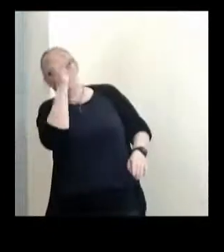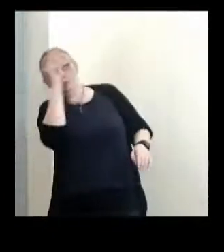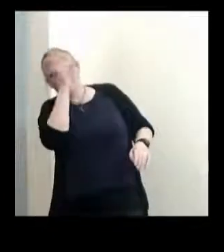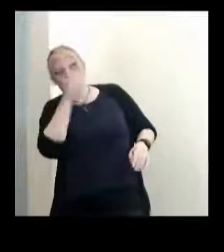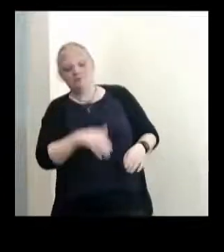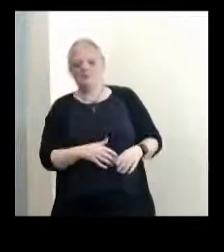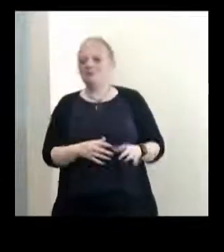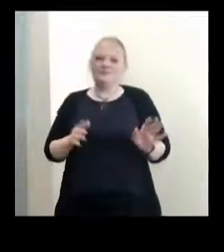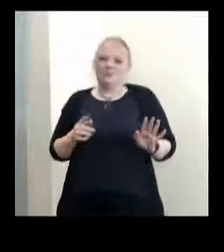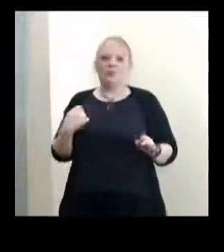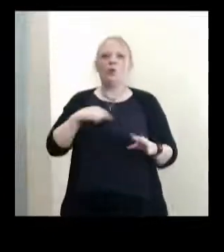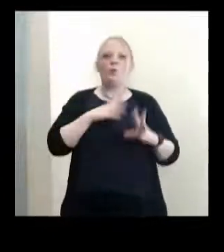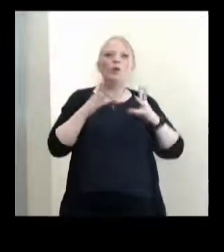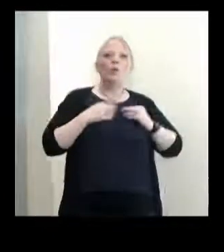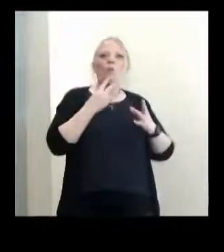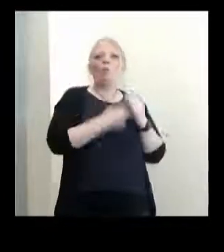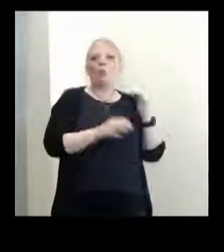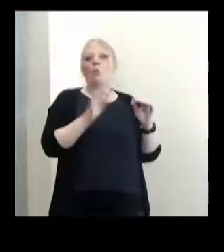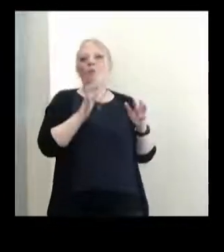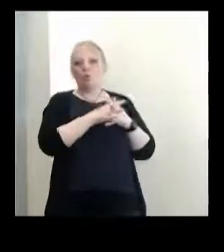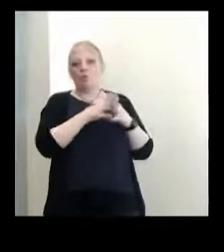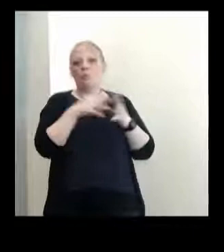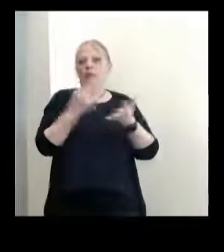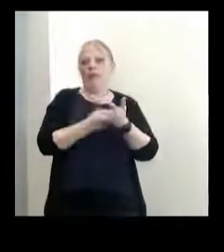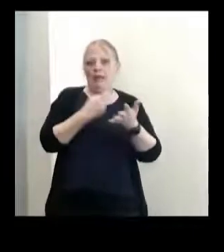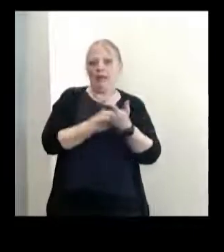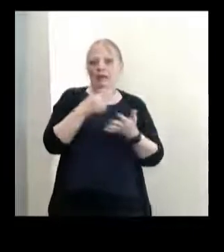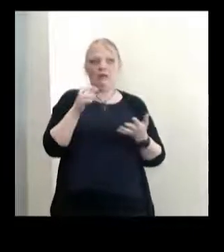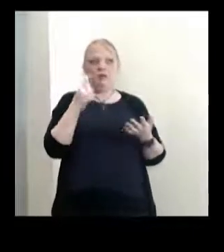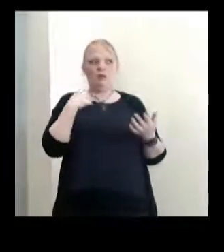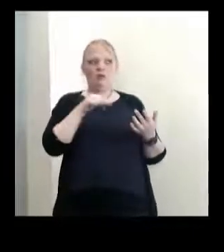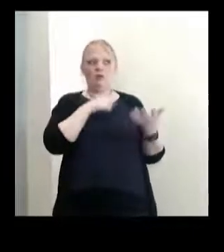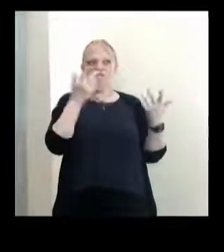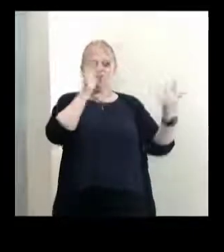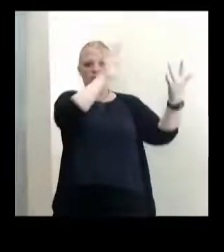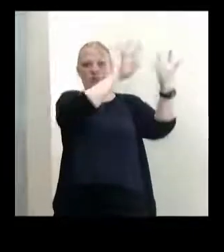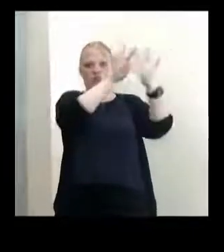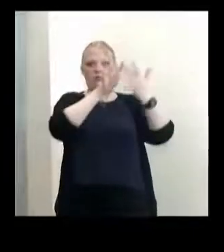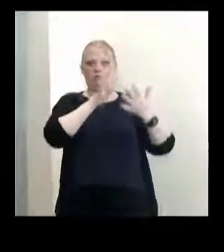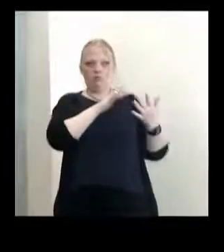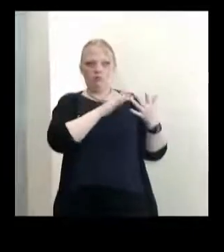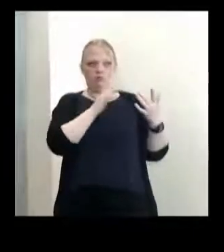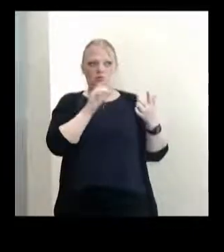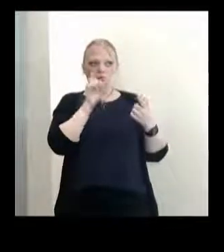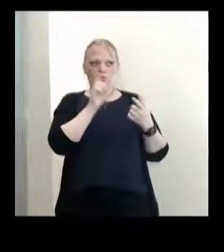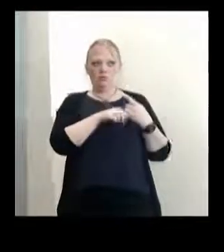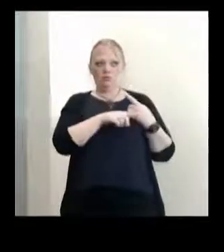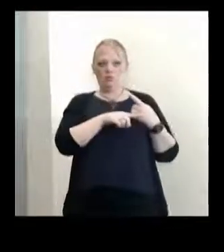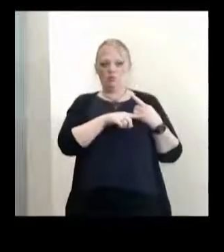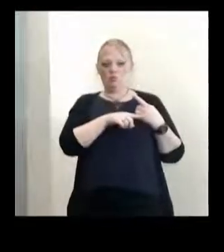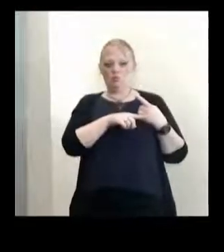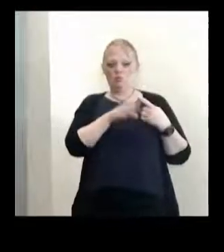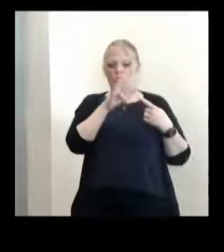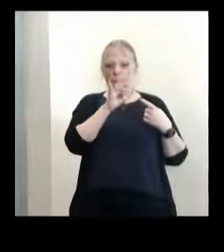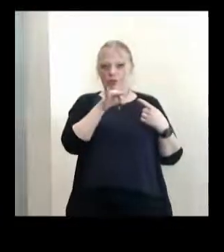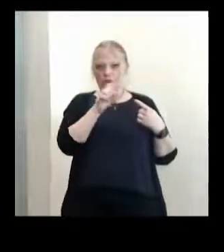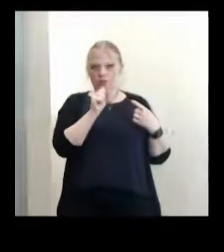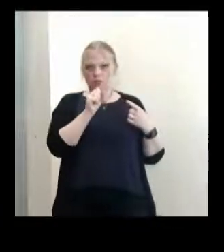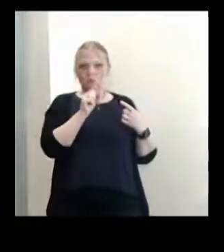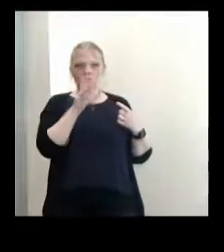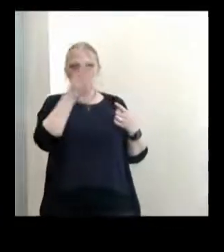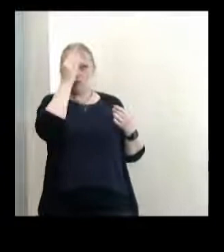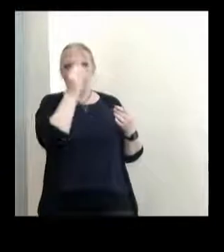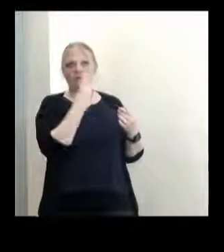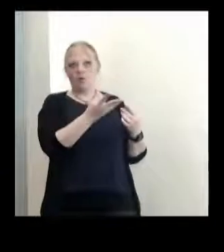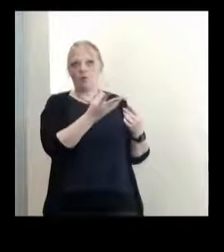But we own both the football stadium and the hockey arena. We have reached out I have reached out to the Bills organization and let them know,